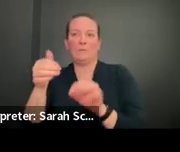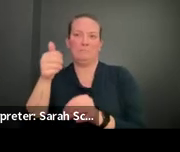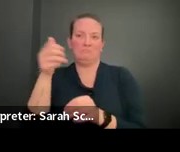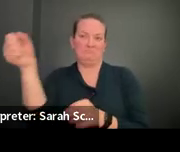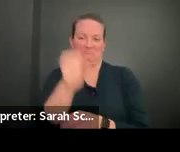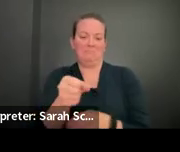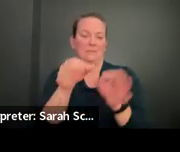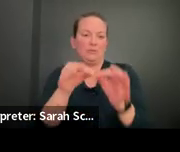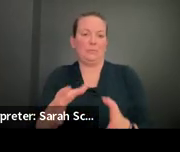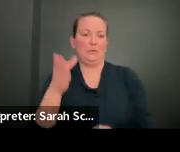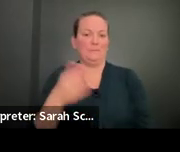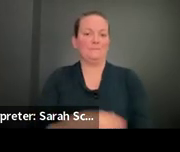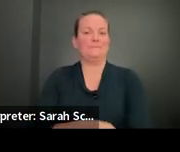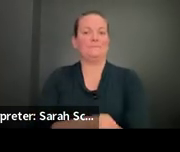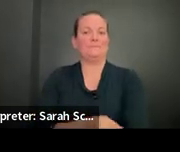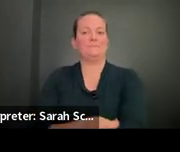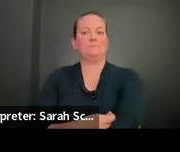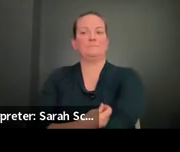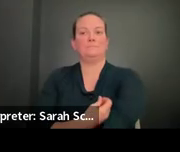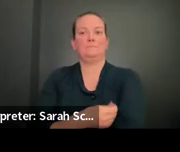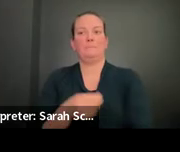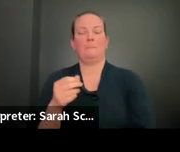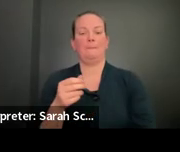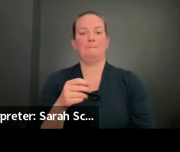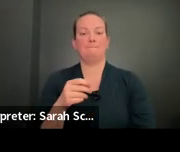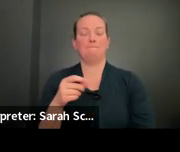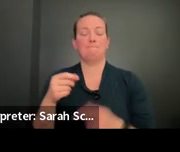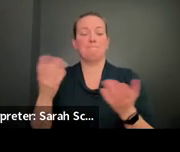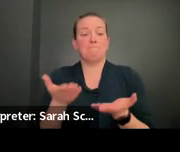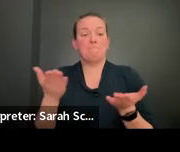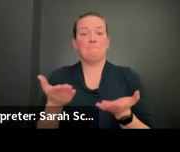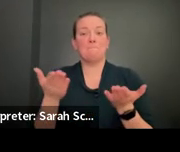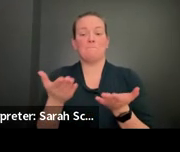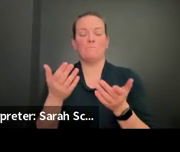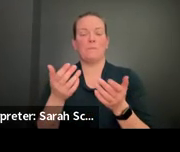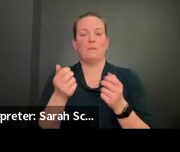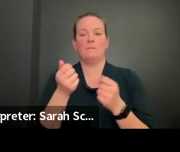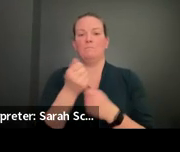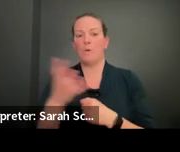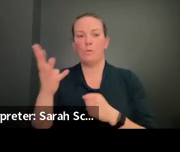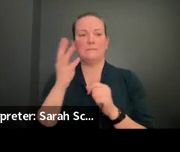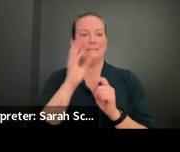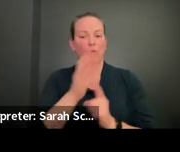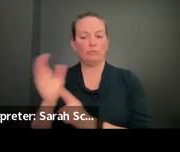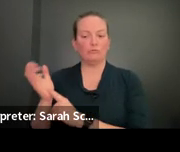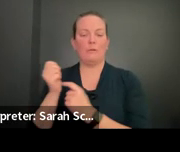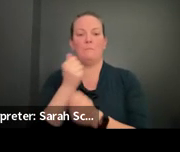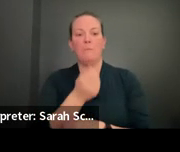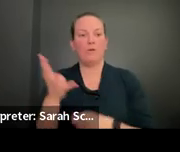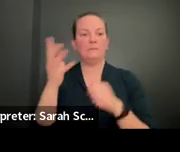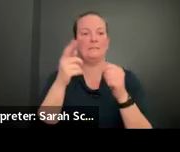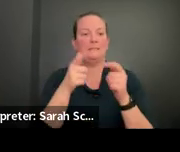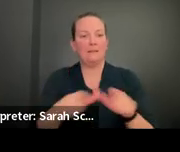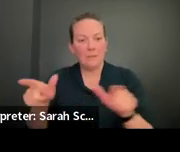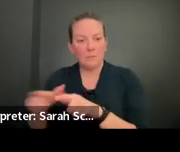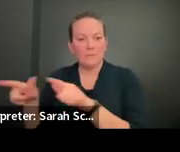Basically, when you come here, you come to a multicultural, multilingual, small